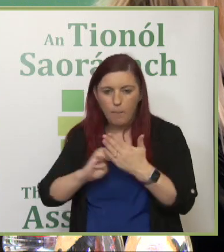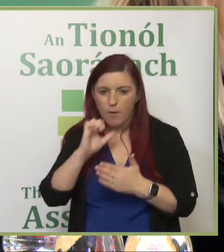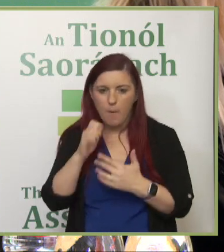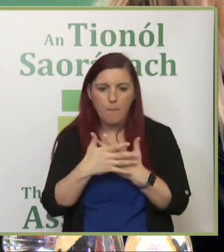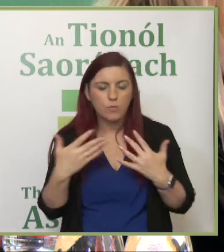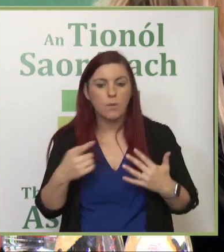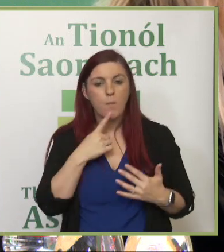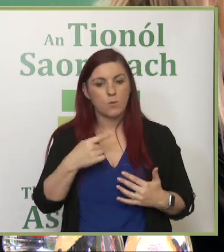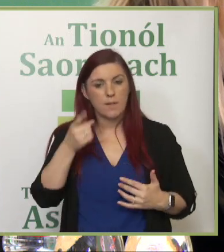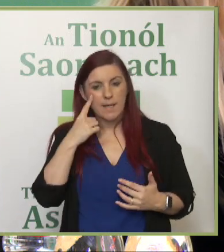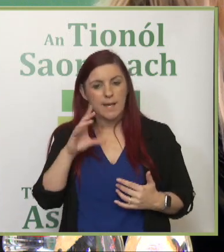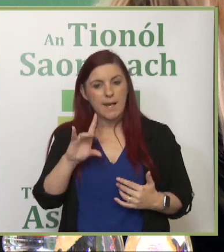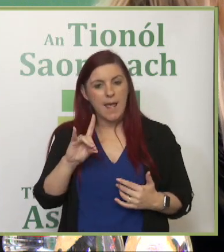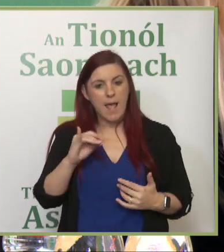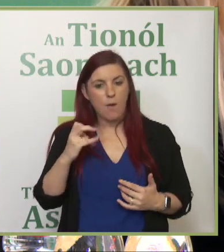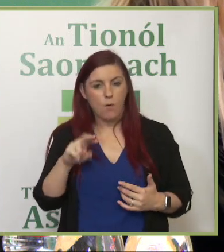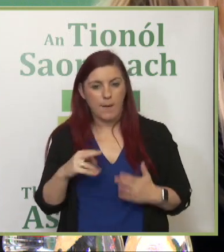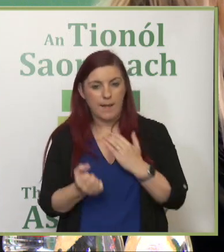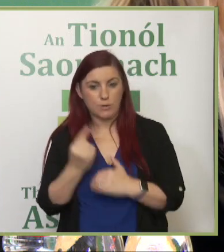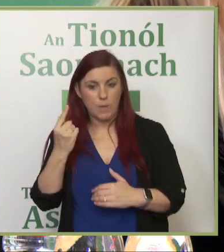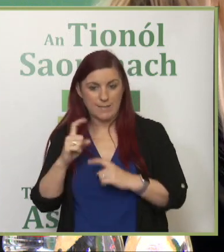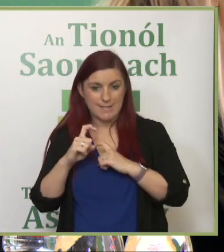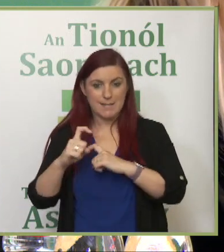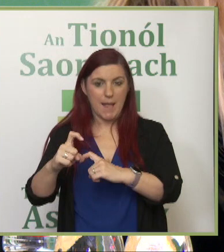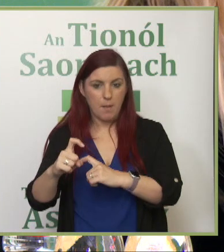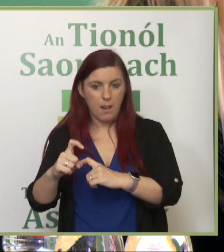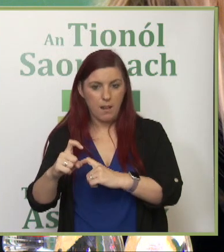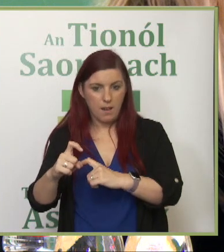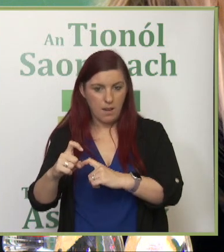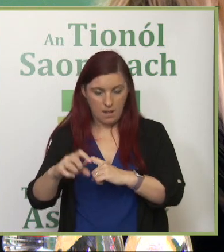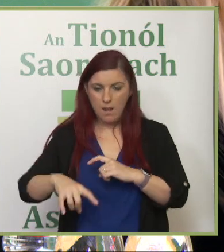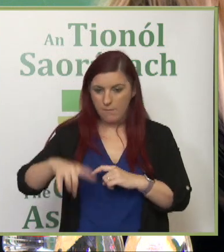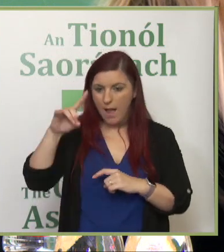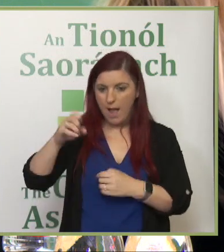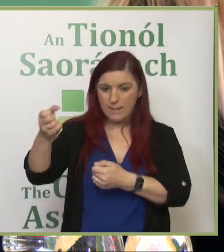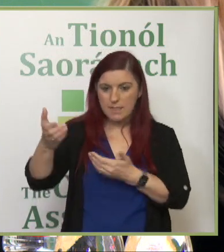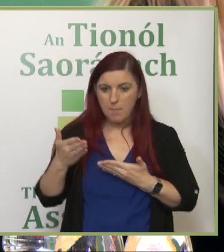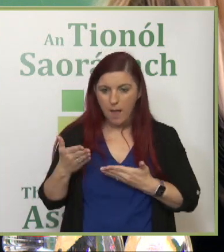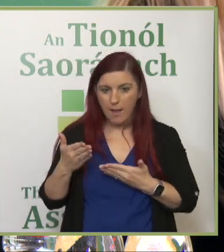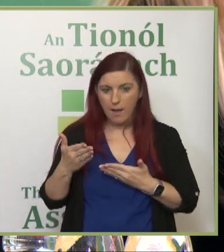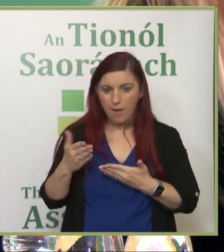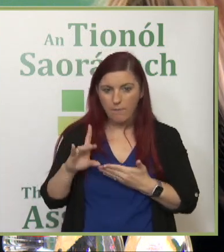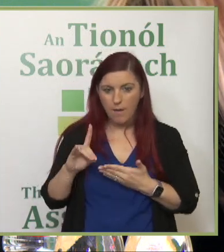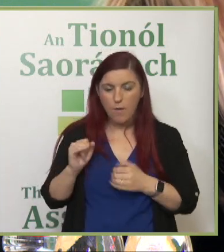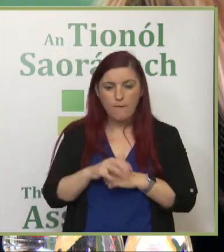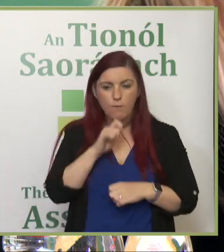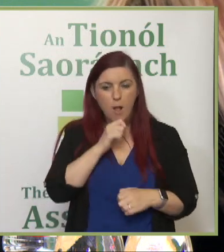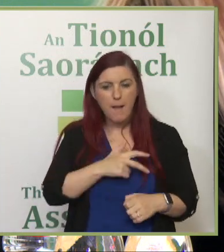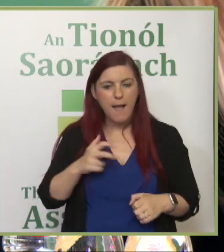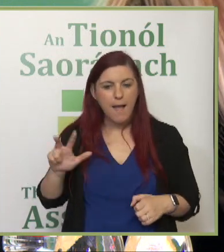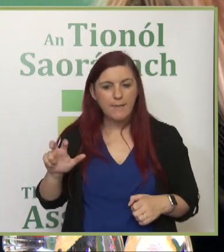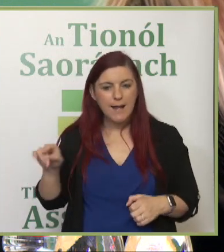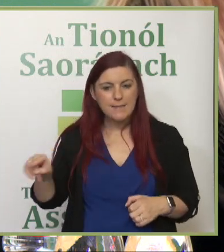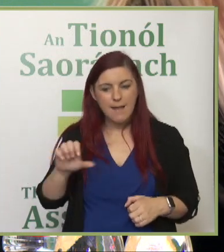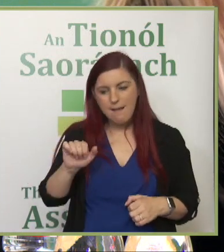heroin problem appears fairly stable. We've got quite still high supply of heroin from Afghanistan. That might change with what's happening with the Taliban at the